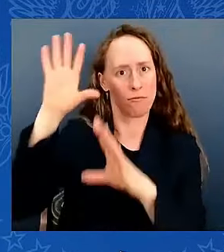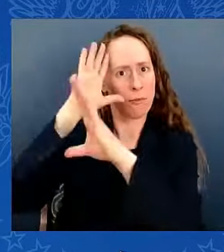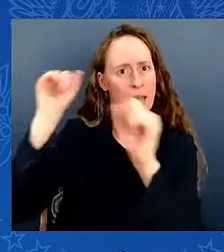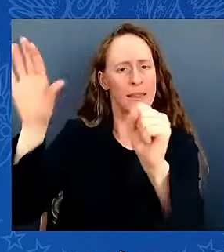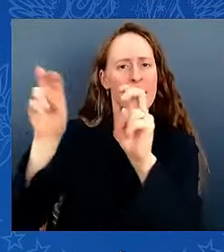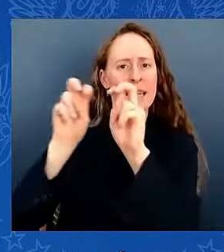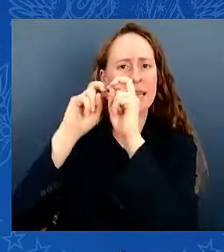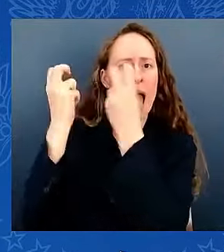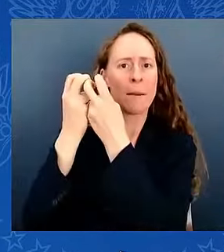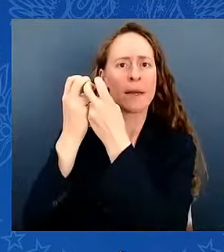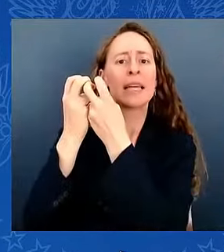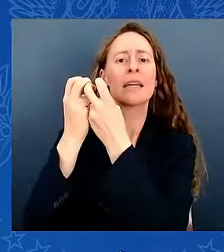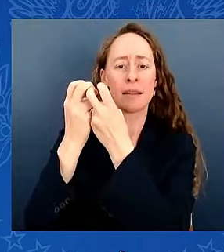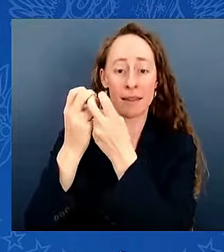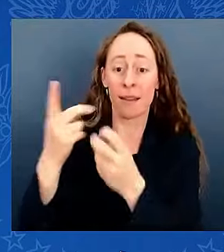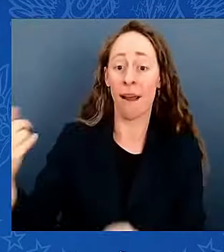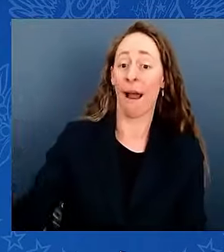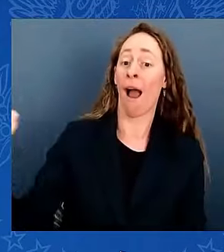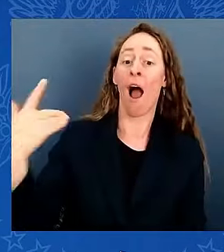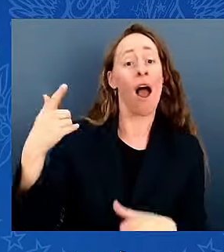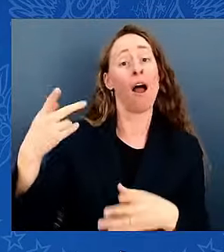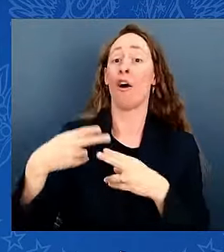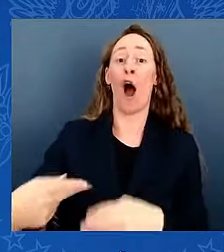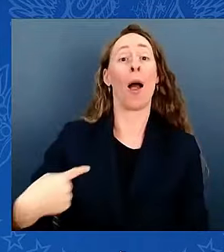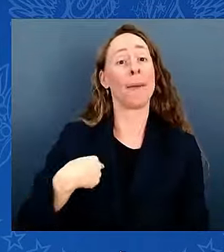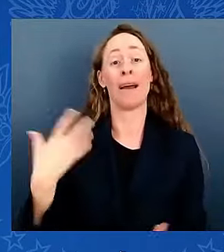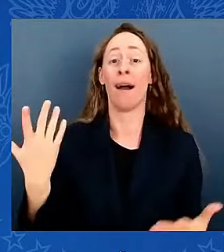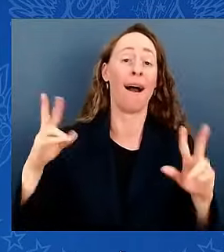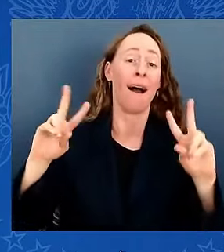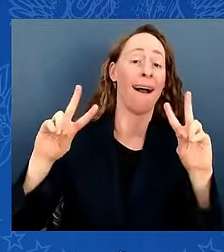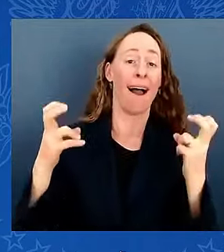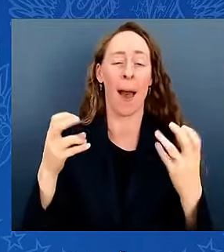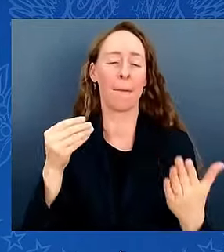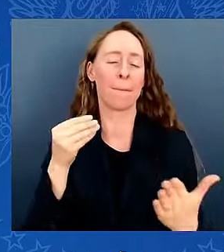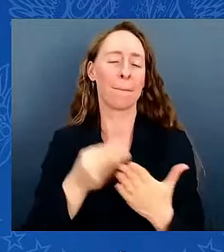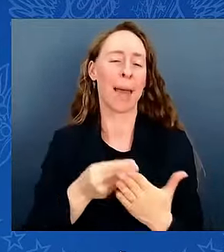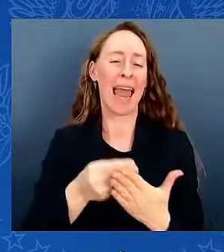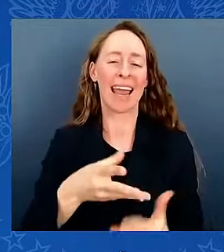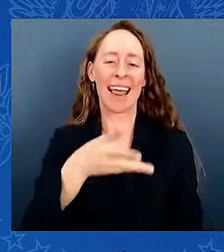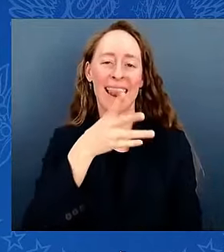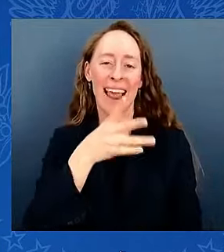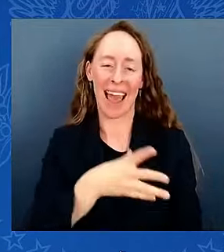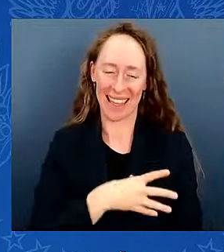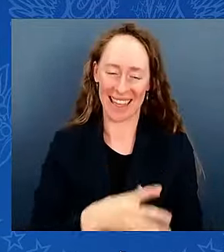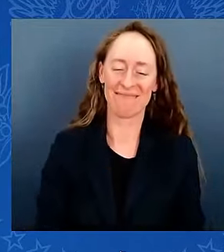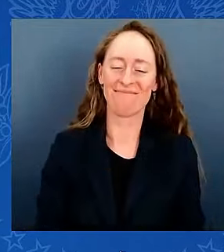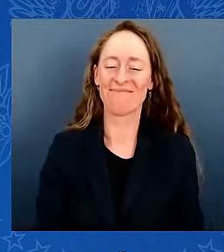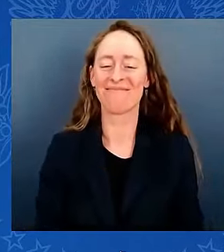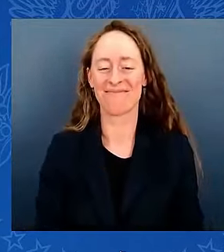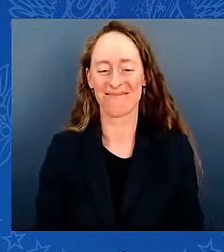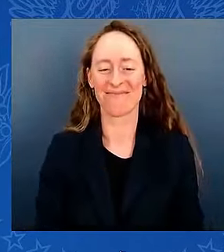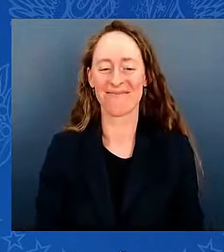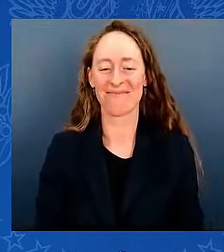this when you refer to me. And I'm the first Black woman to do it.